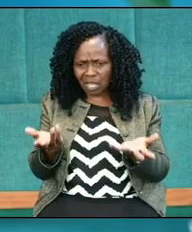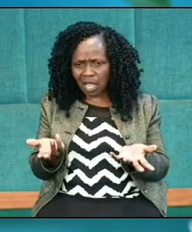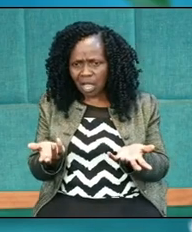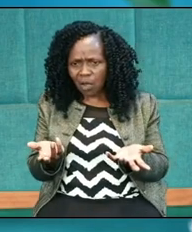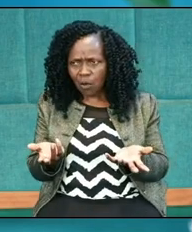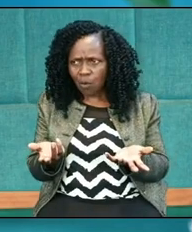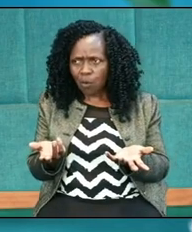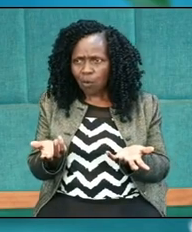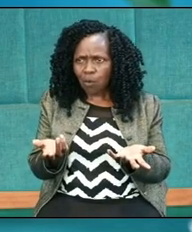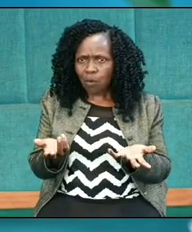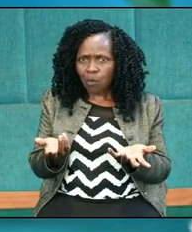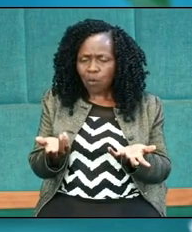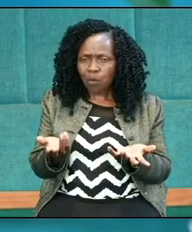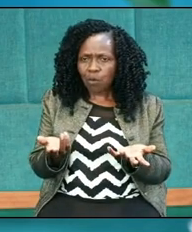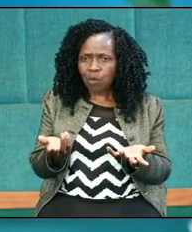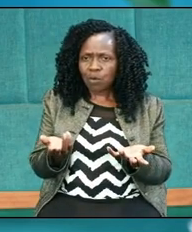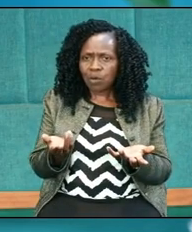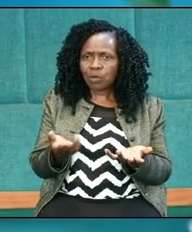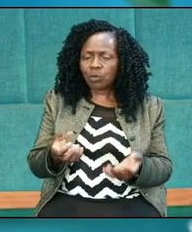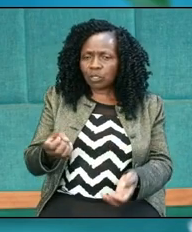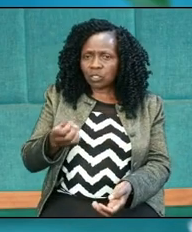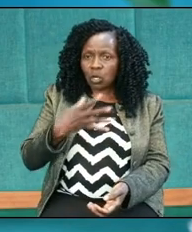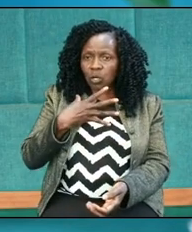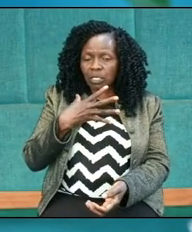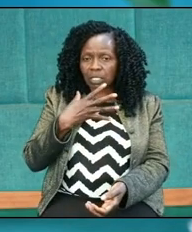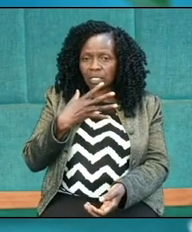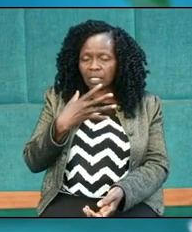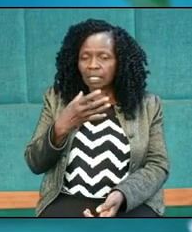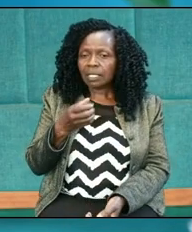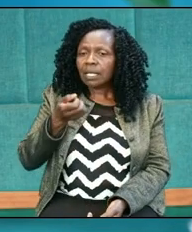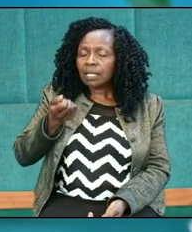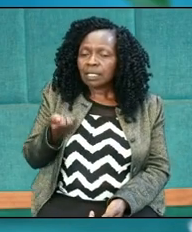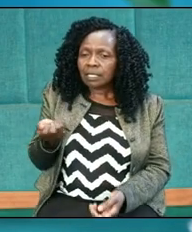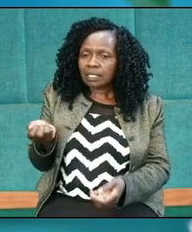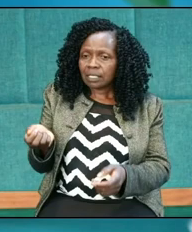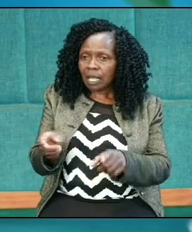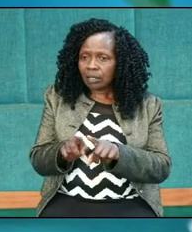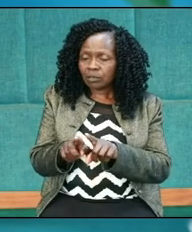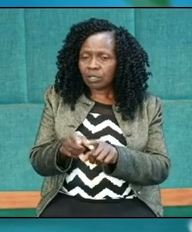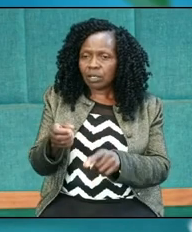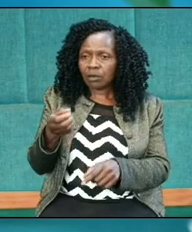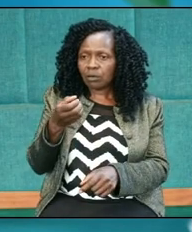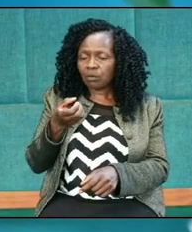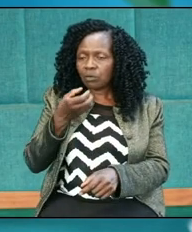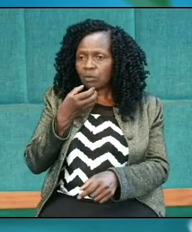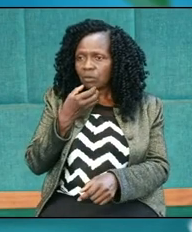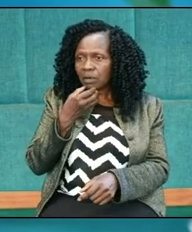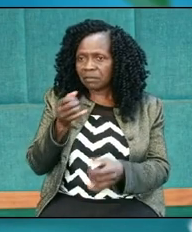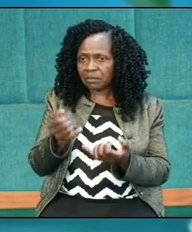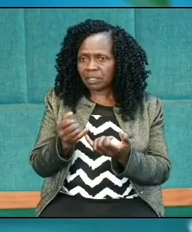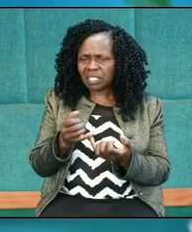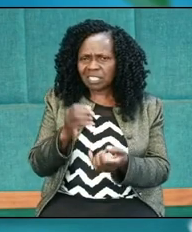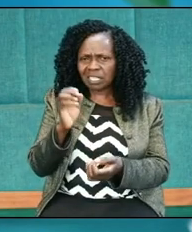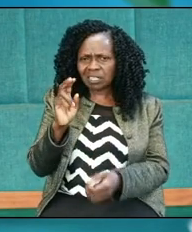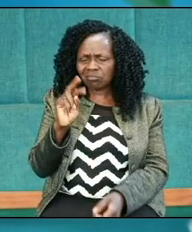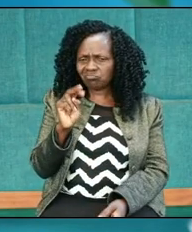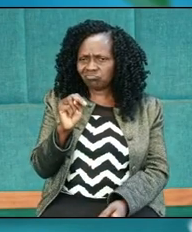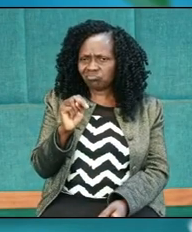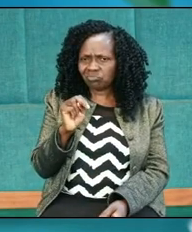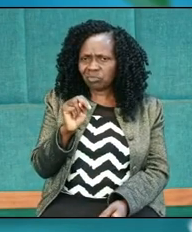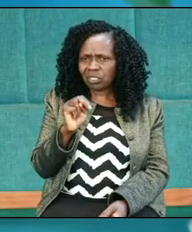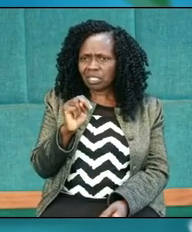have HIV? And he was so shocked, the sister to the wife. And they said, no, it was my in-law. It was my